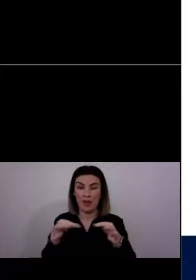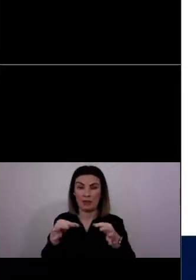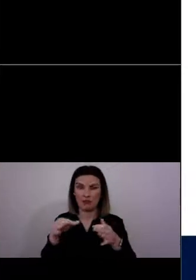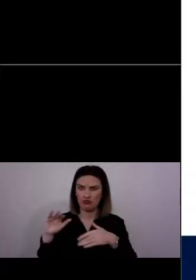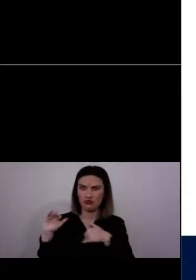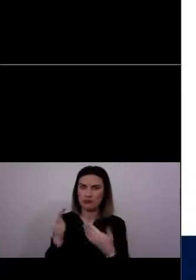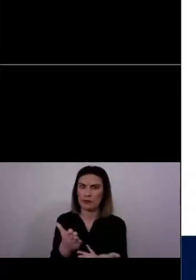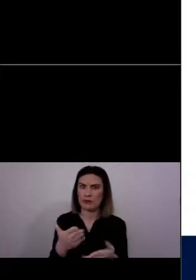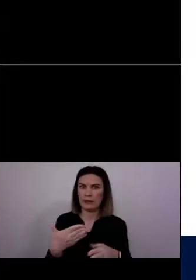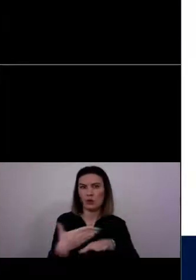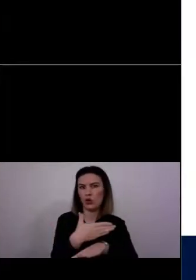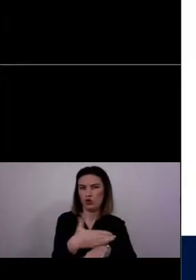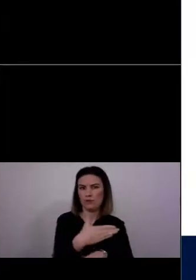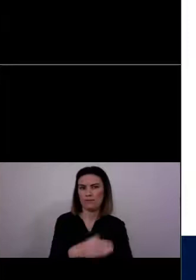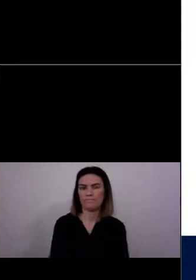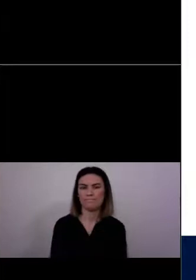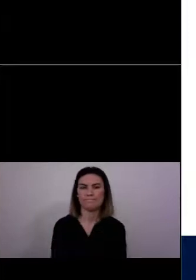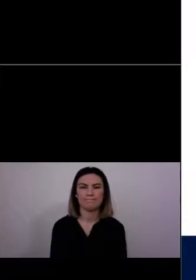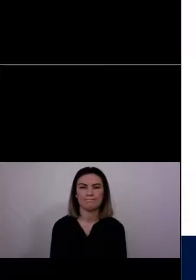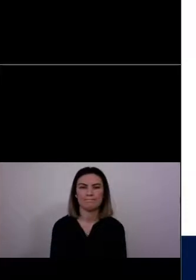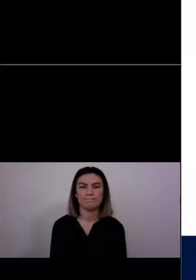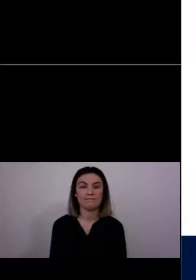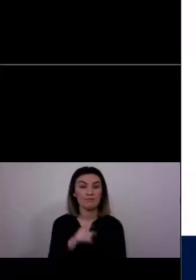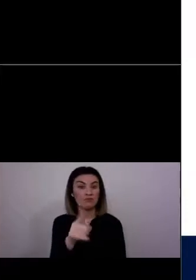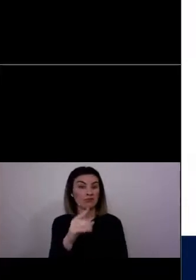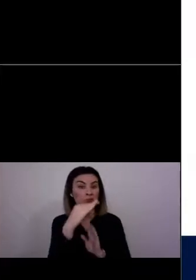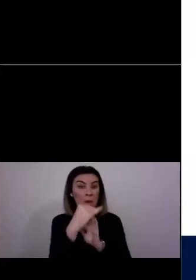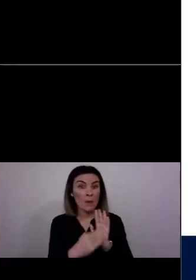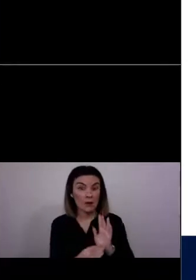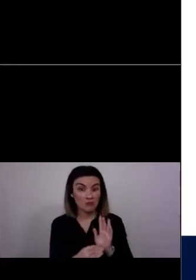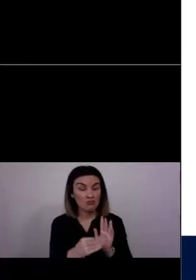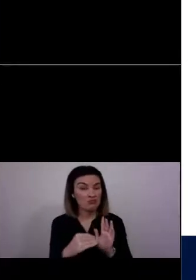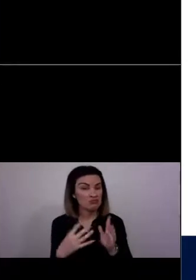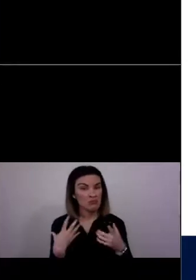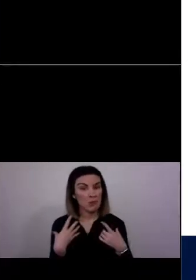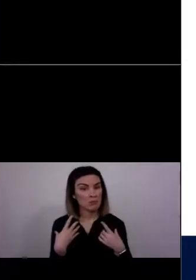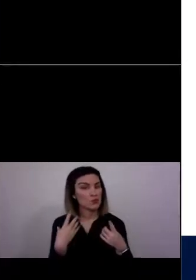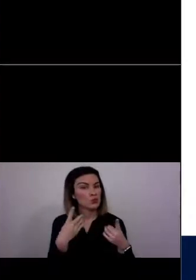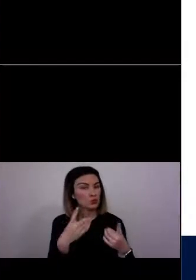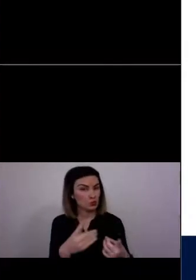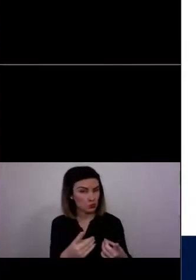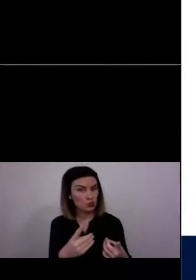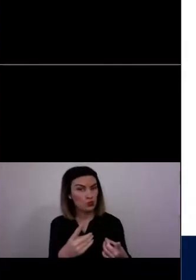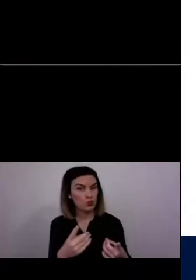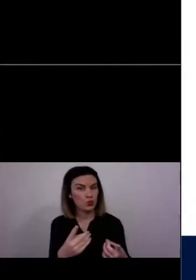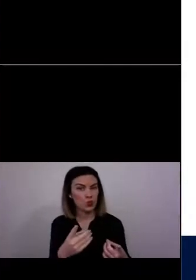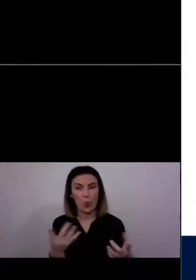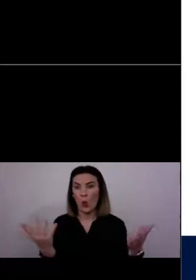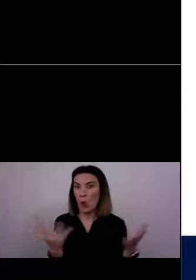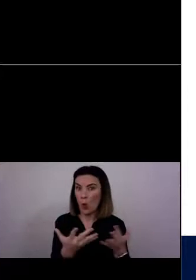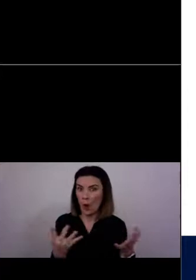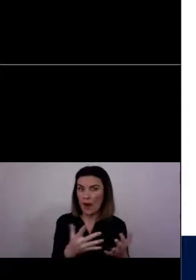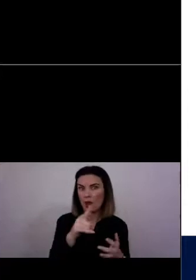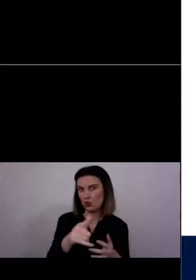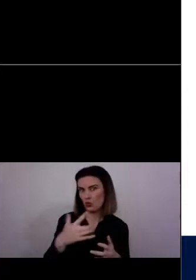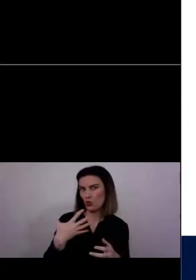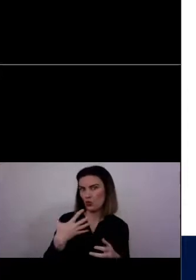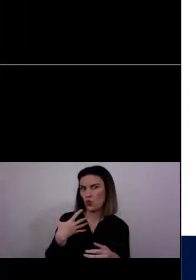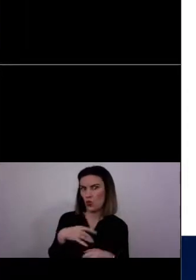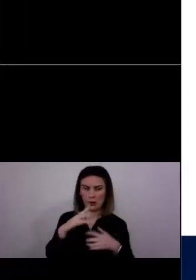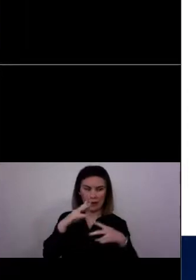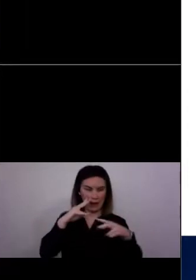So your application, you're able to have the choice as to where your application is assessed. Create